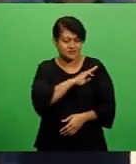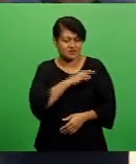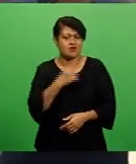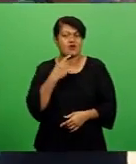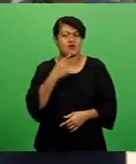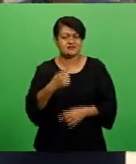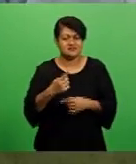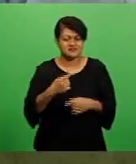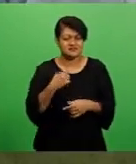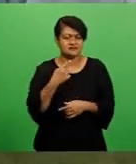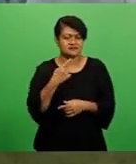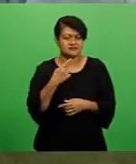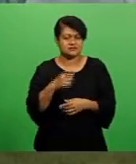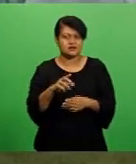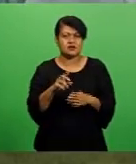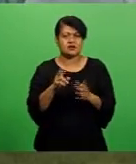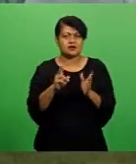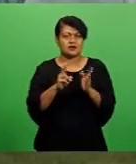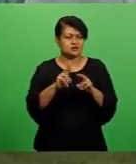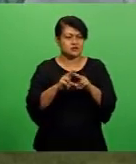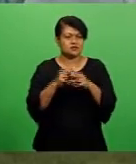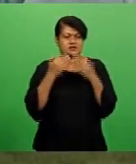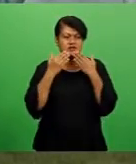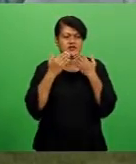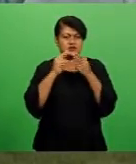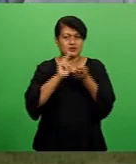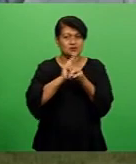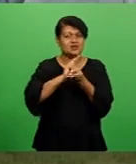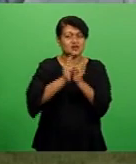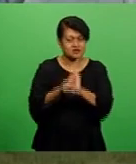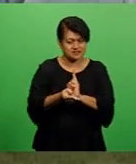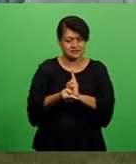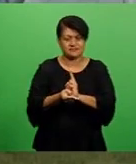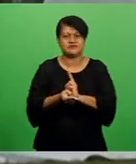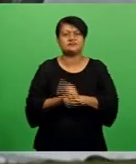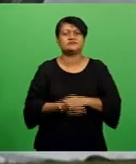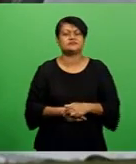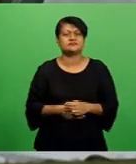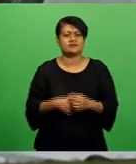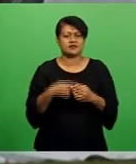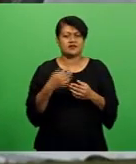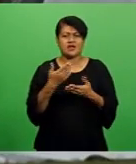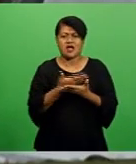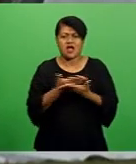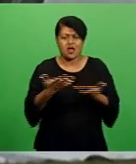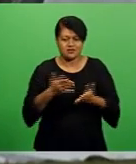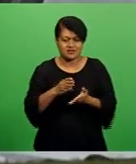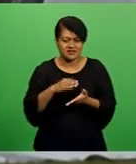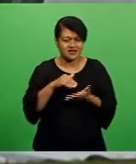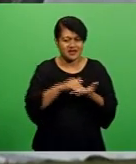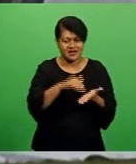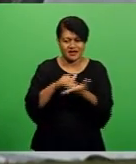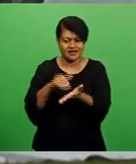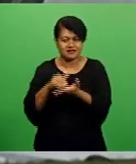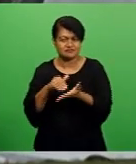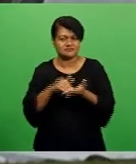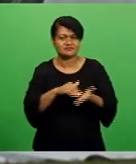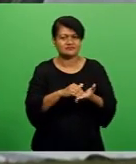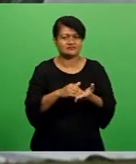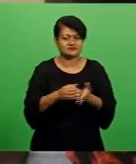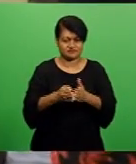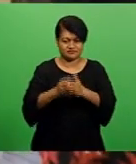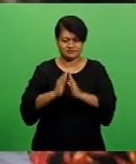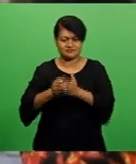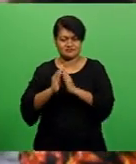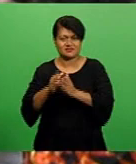commended UNICEF for their tremendous support in the provision of tents that will serve as temporary classrooms in the severely affected